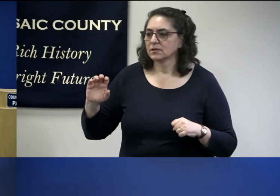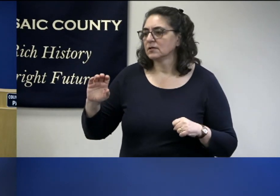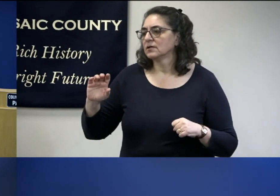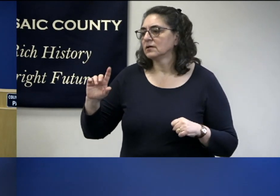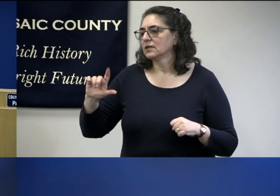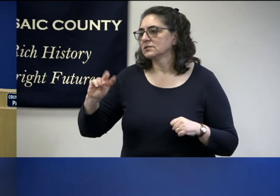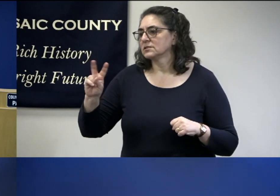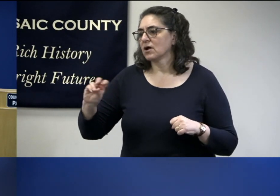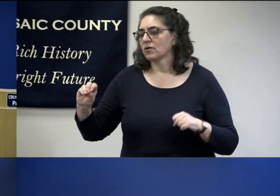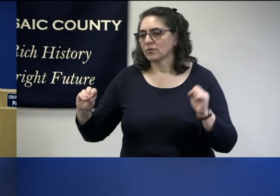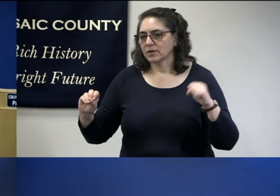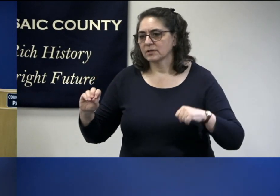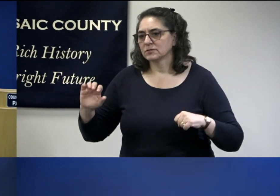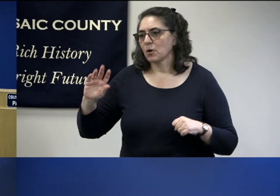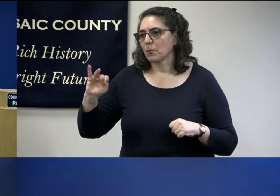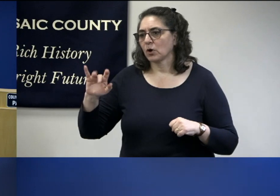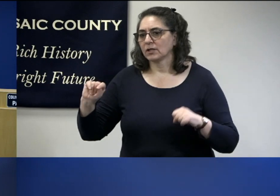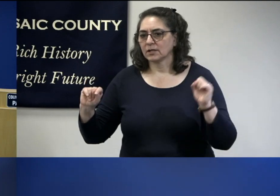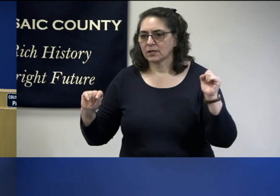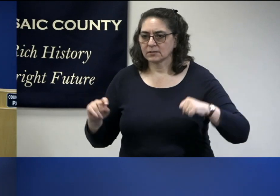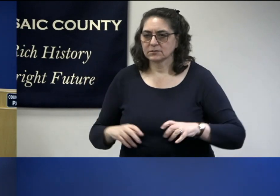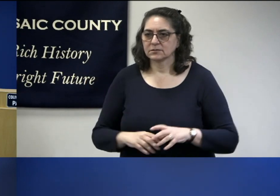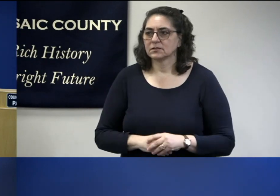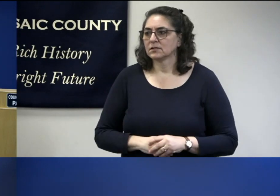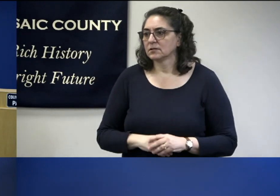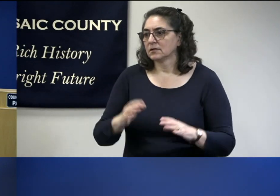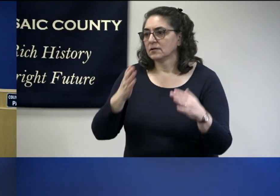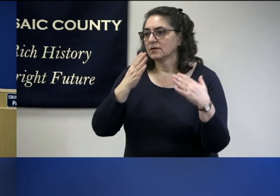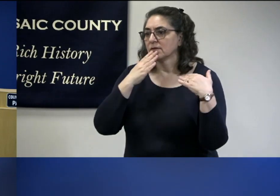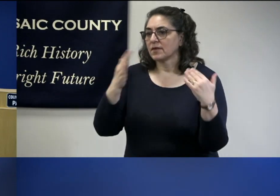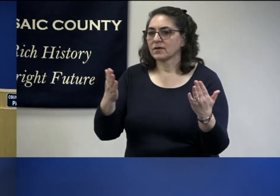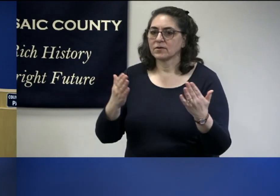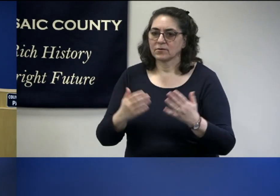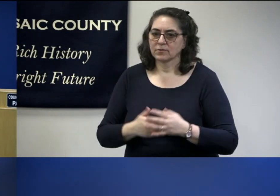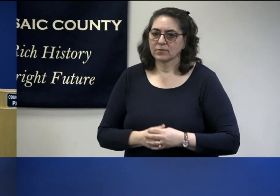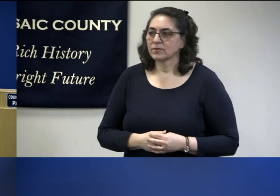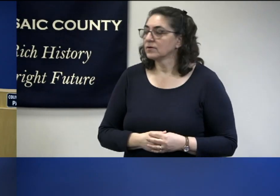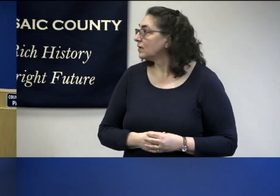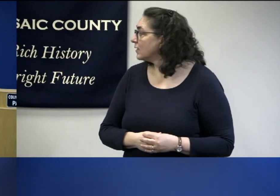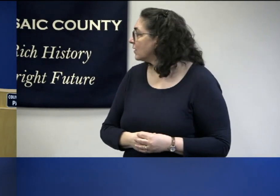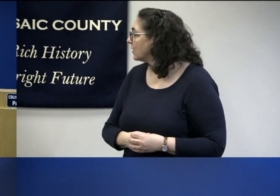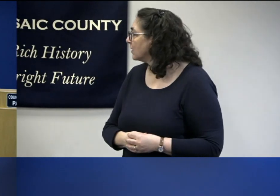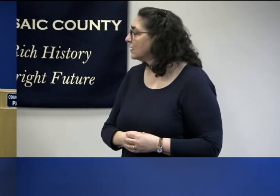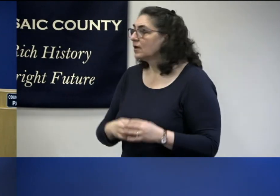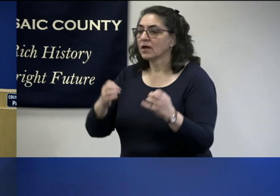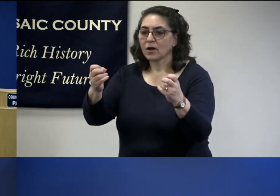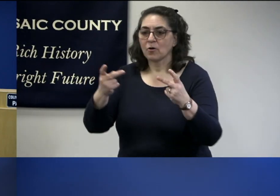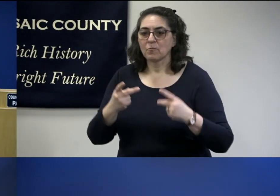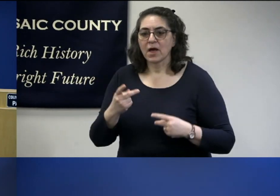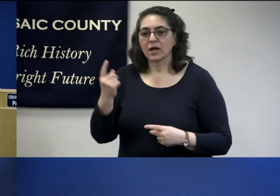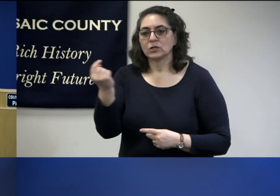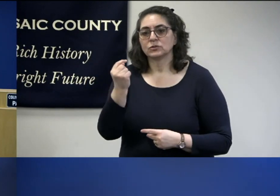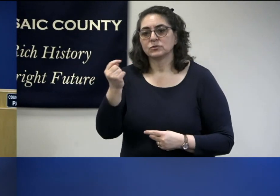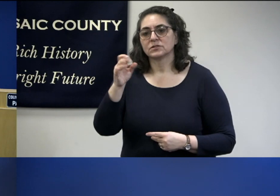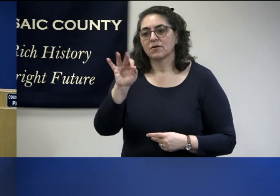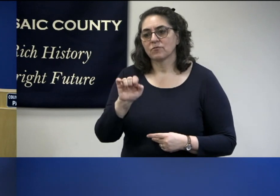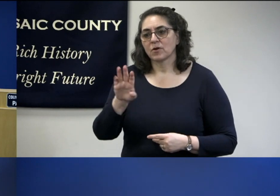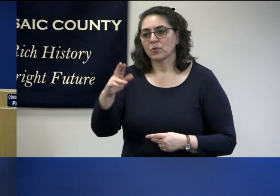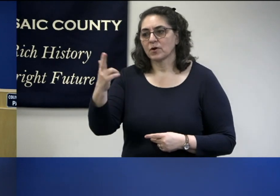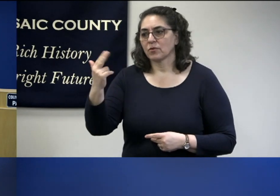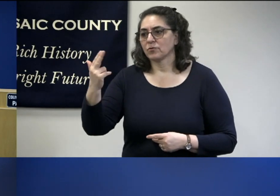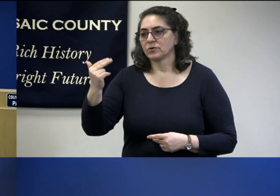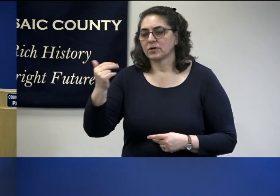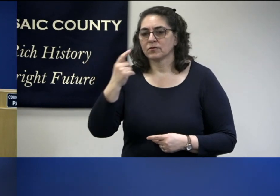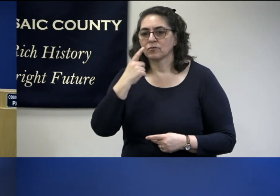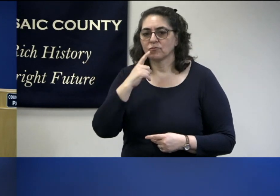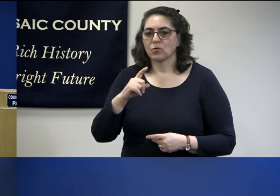Lazara? Yes. Director Bartlett? Yes. Thank you very much, everyone. Please join us back here on Tuesday, the 13th of February,